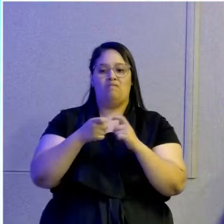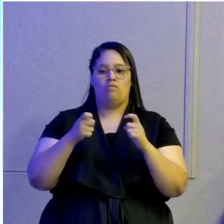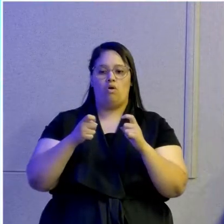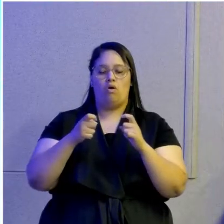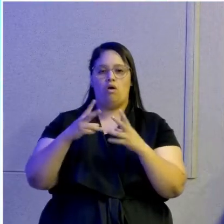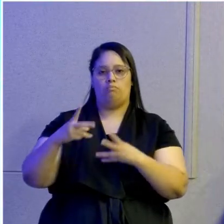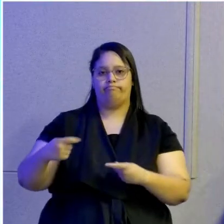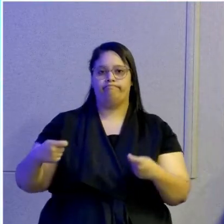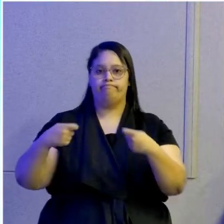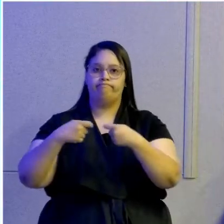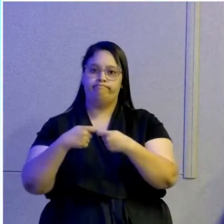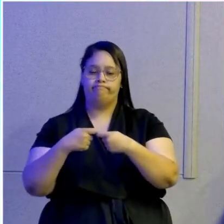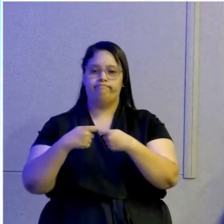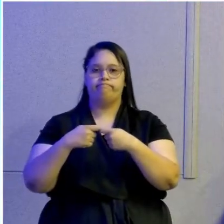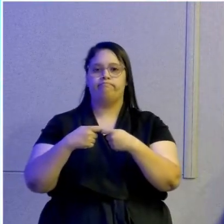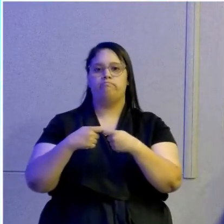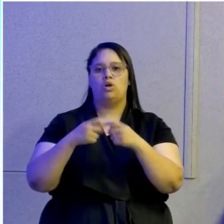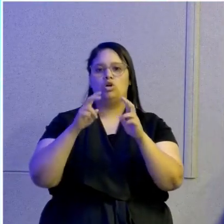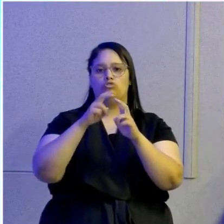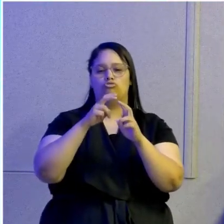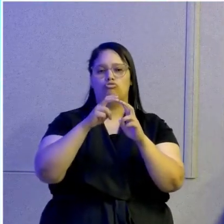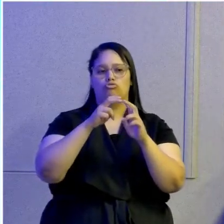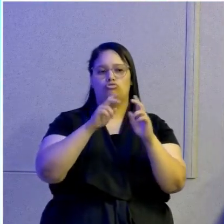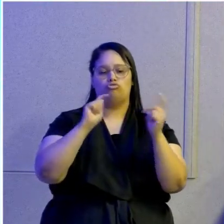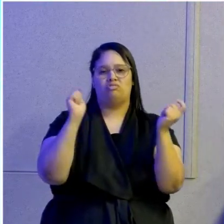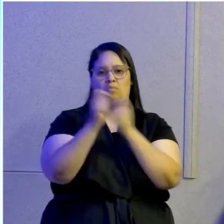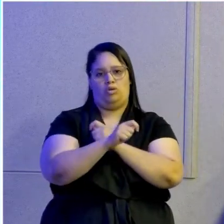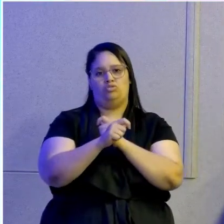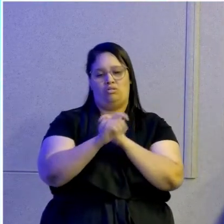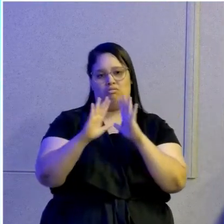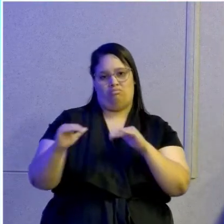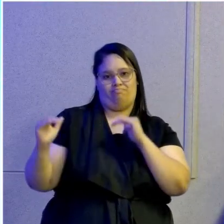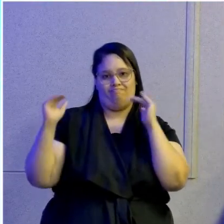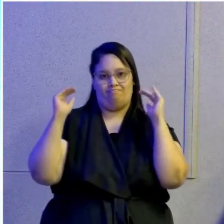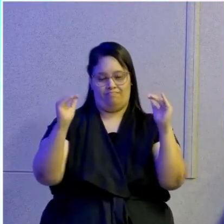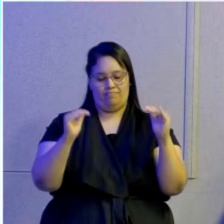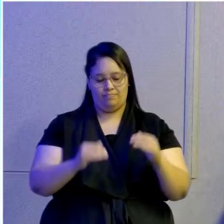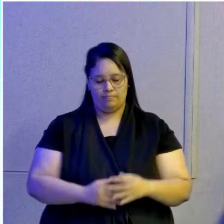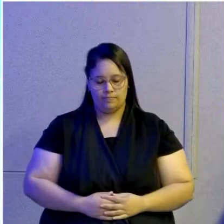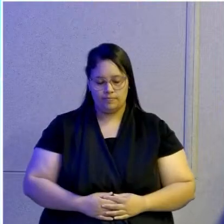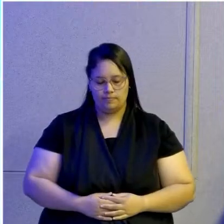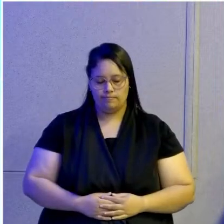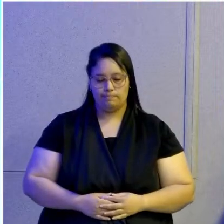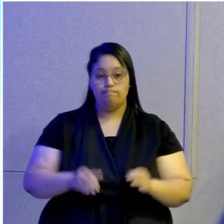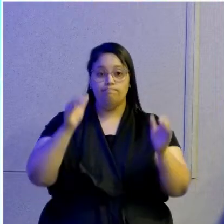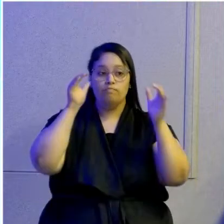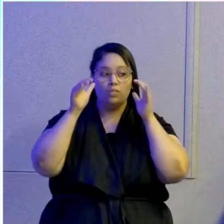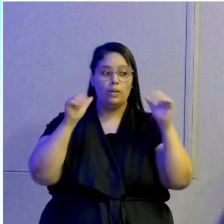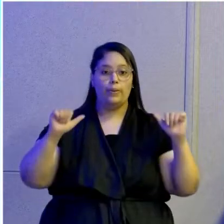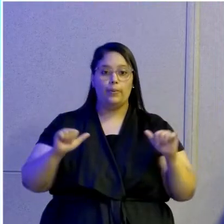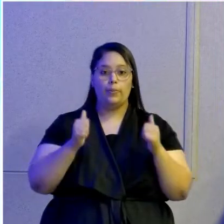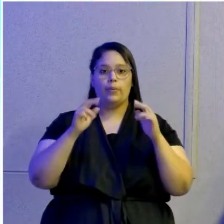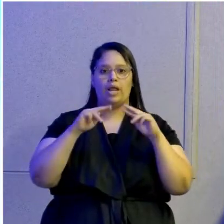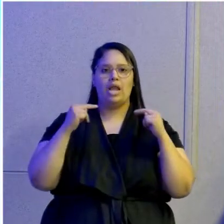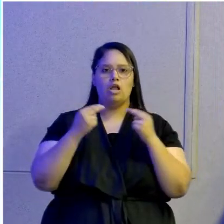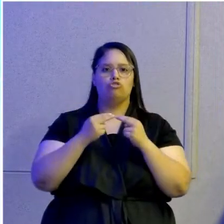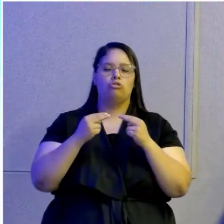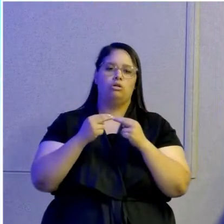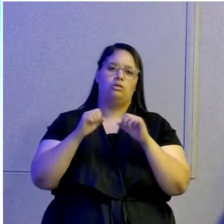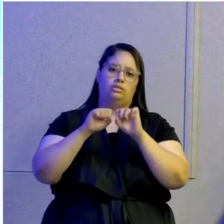the advancement of transformation. Innovation excellence within the National System on